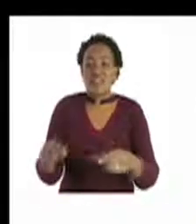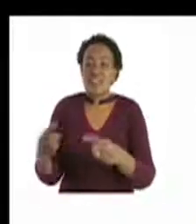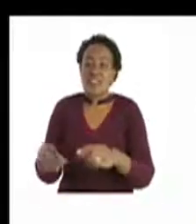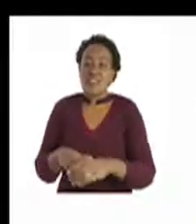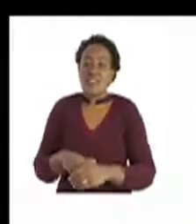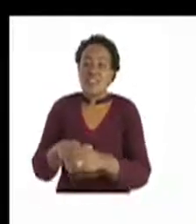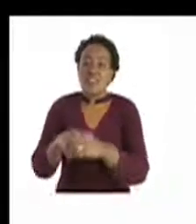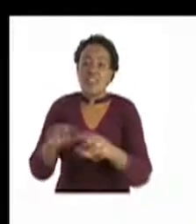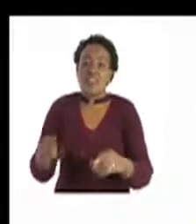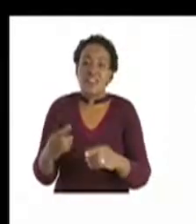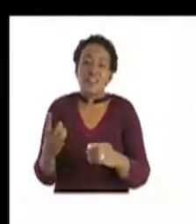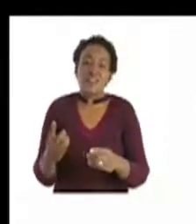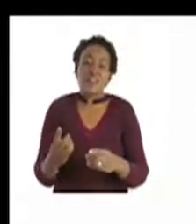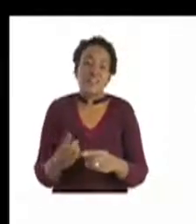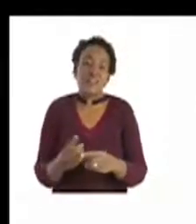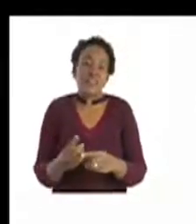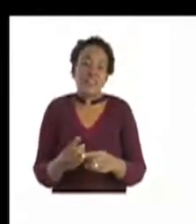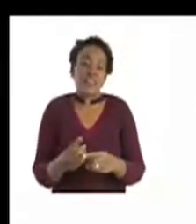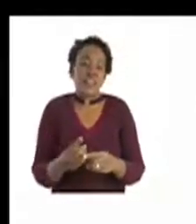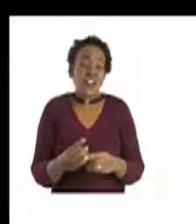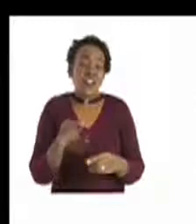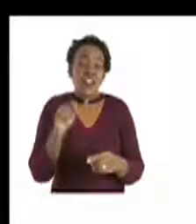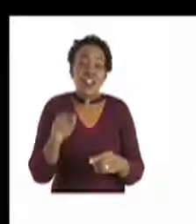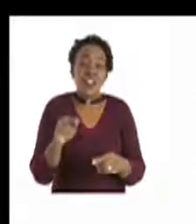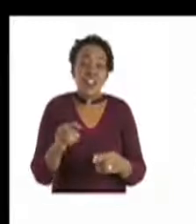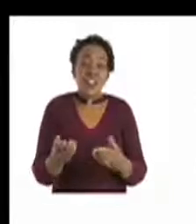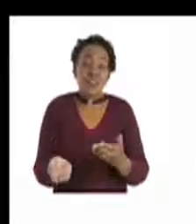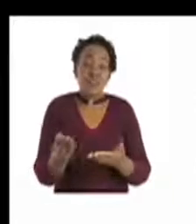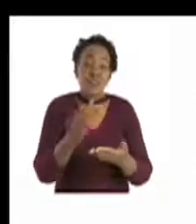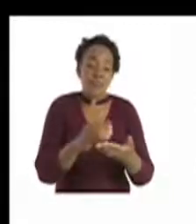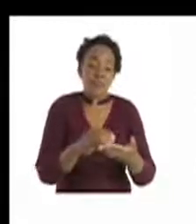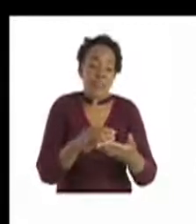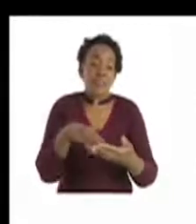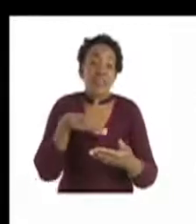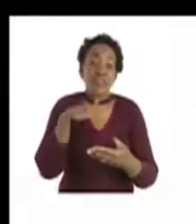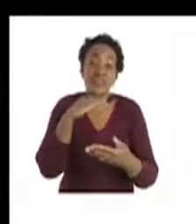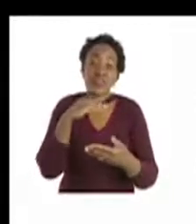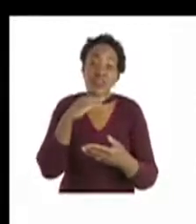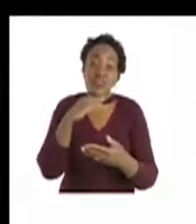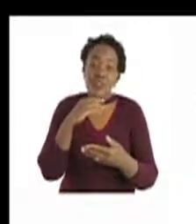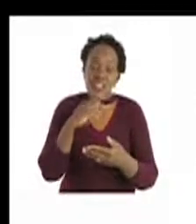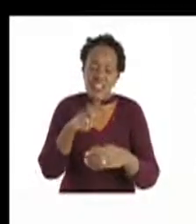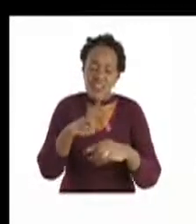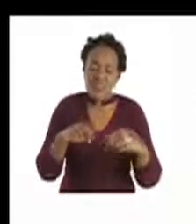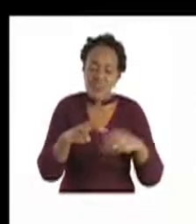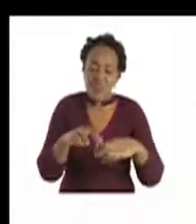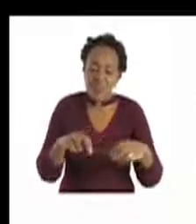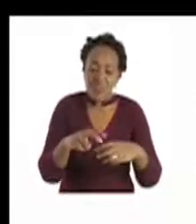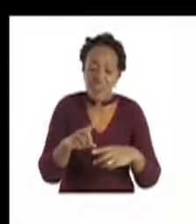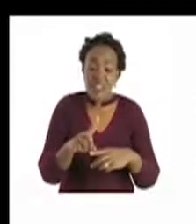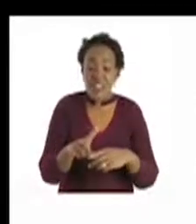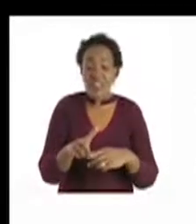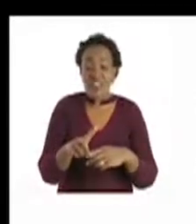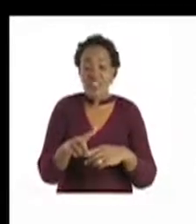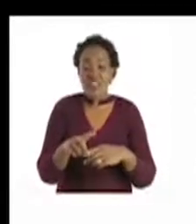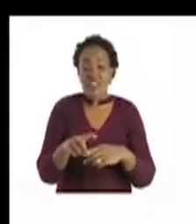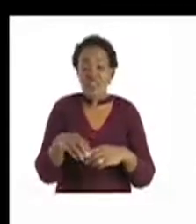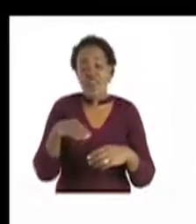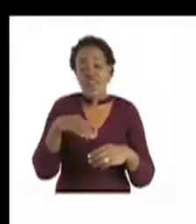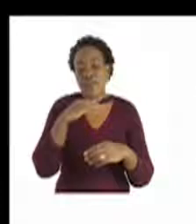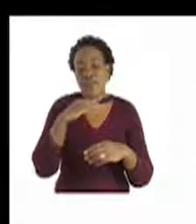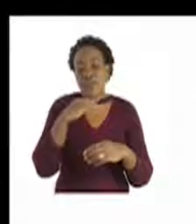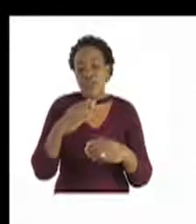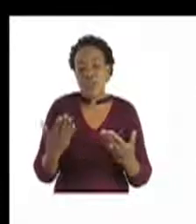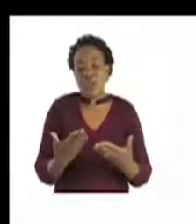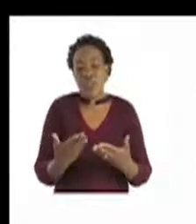Okay, now we are using the passage to find answers. You check from the passage